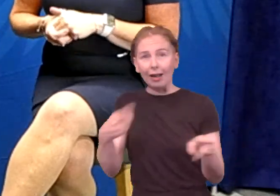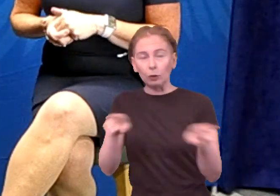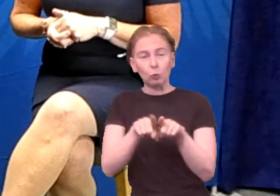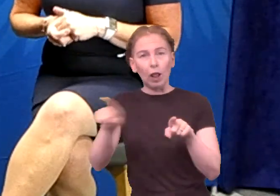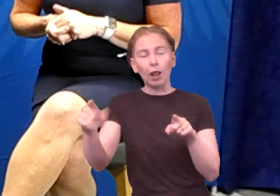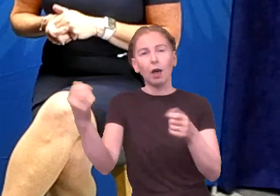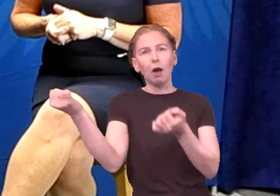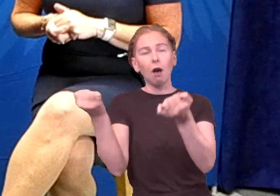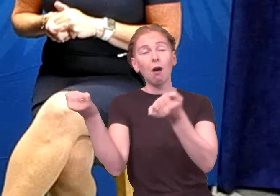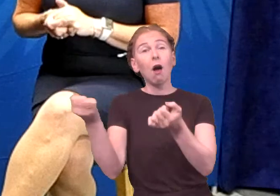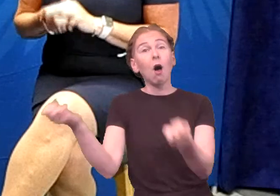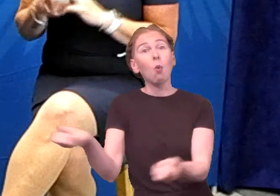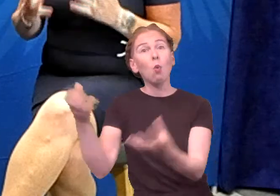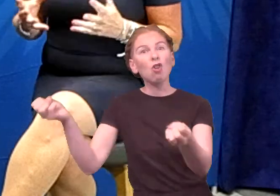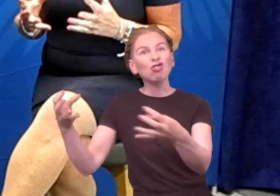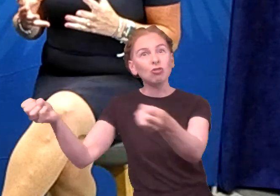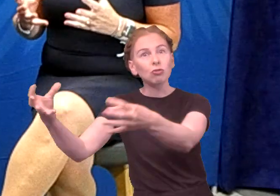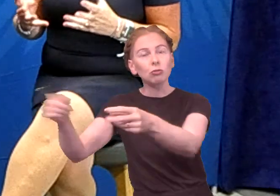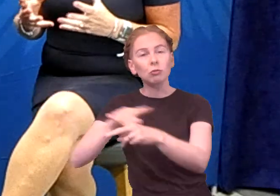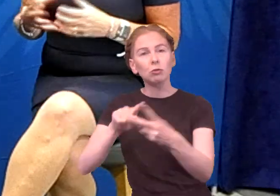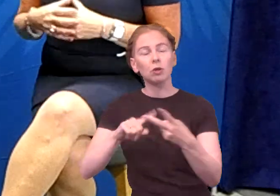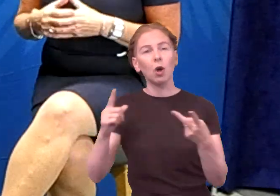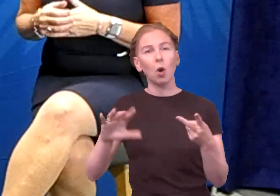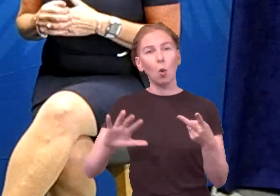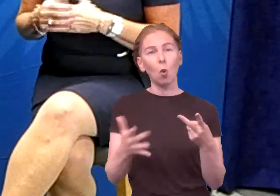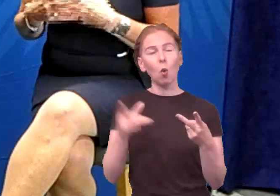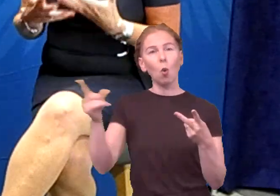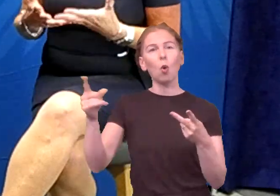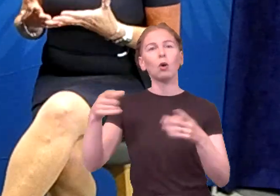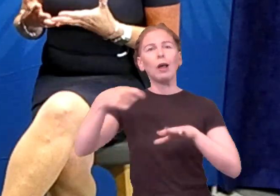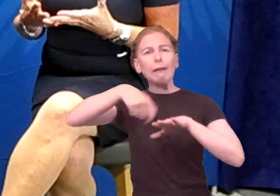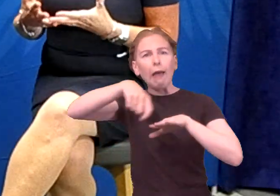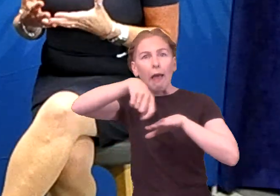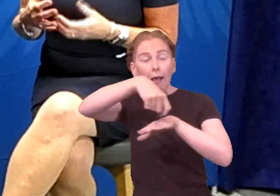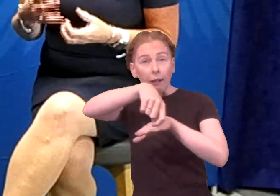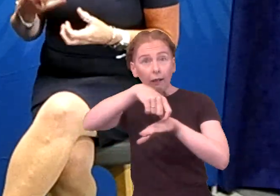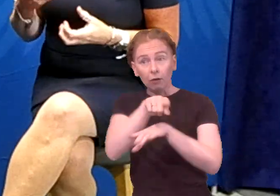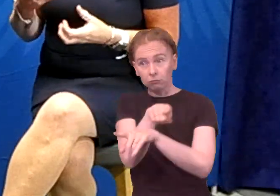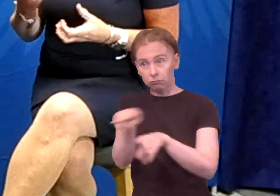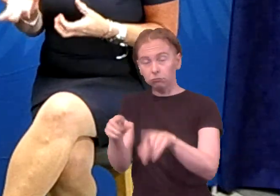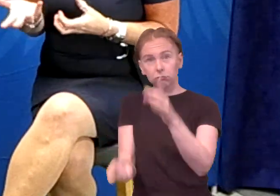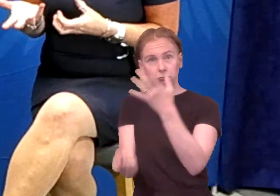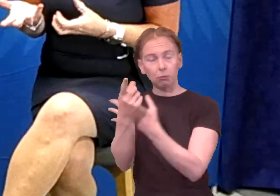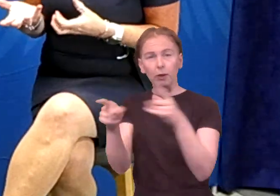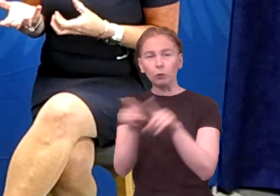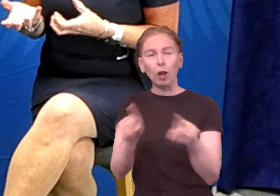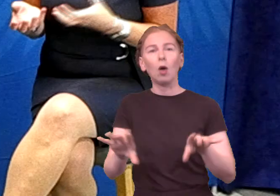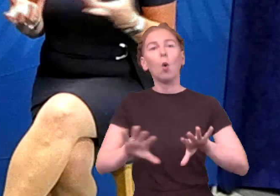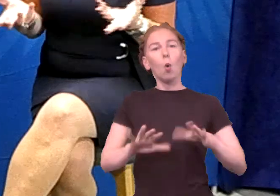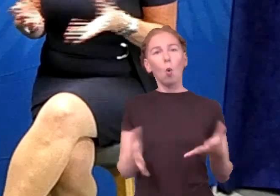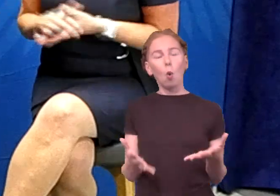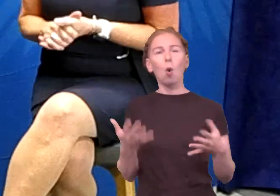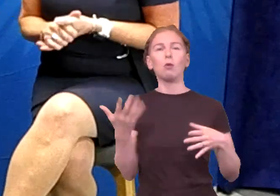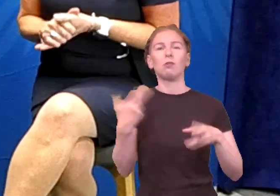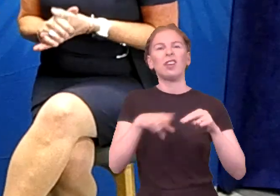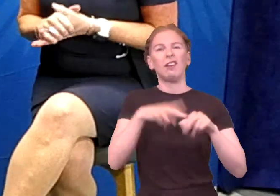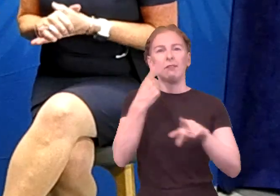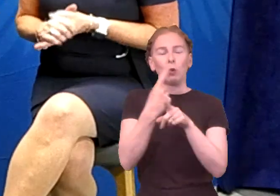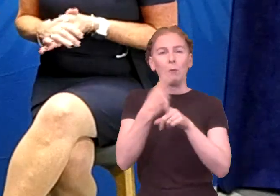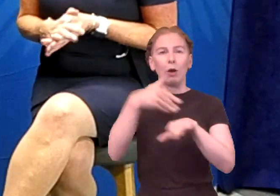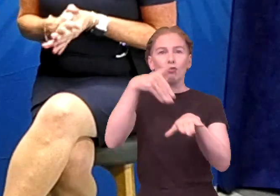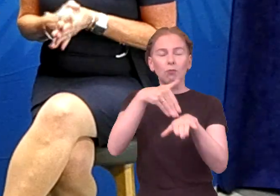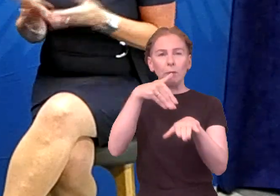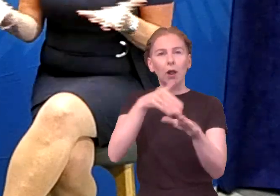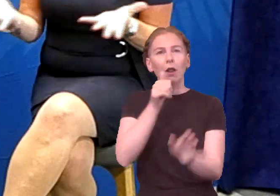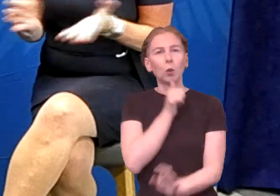also see the criminal side of exploitation when you look at cannabis grows and things like